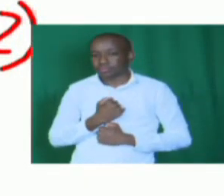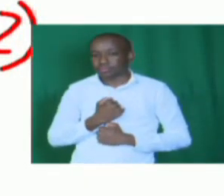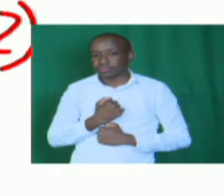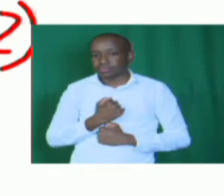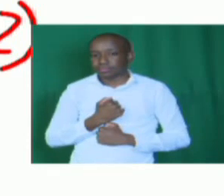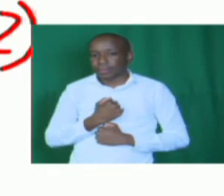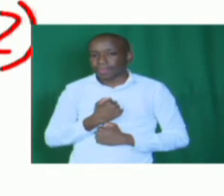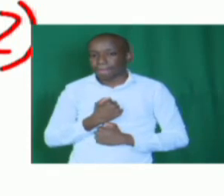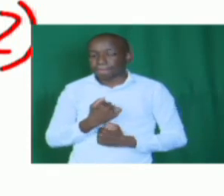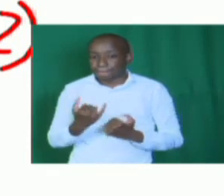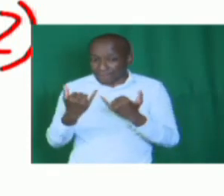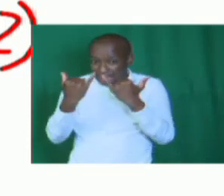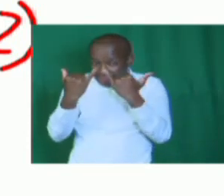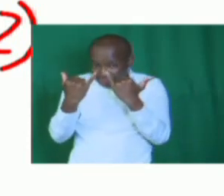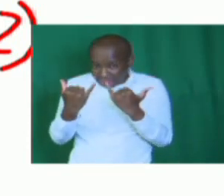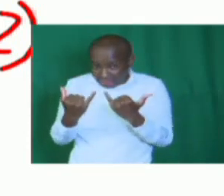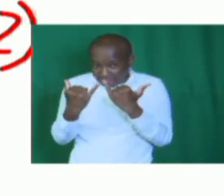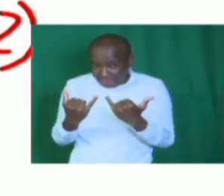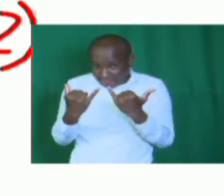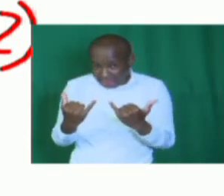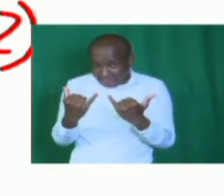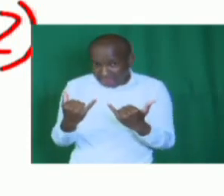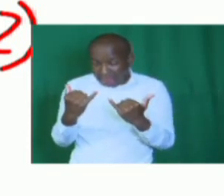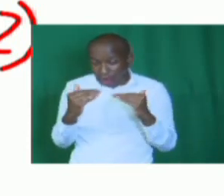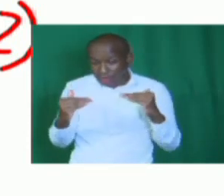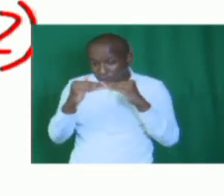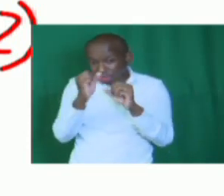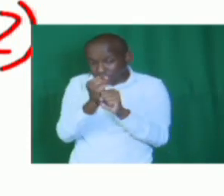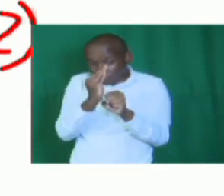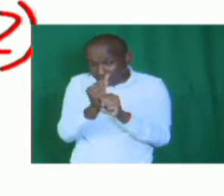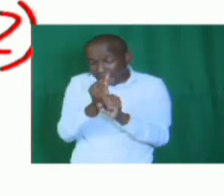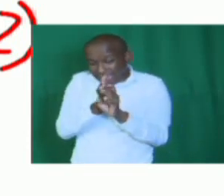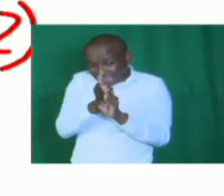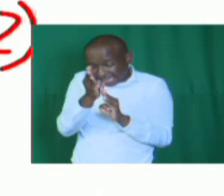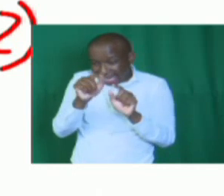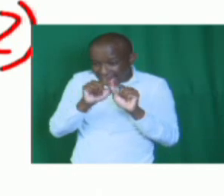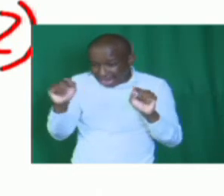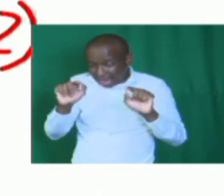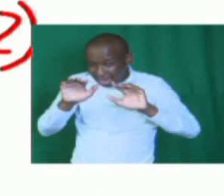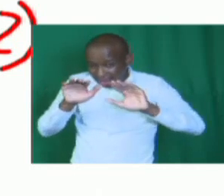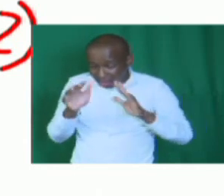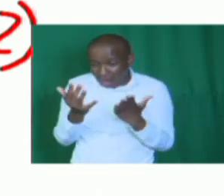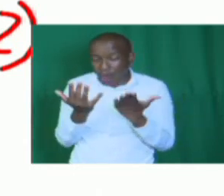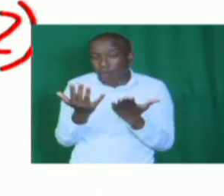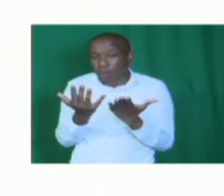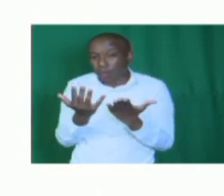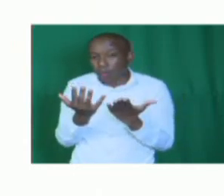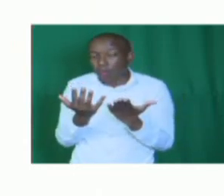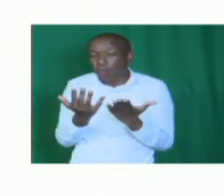at the equation of a straight line. The equation of a straight line